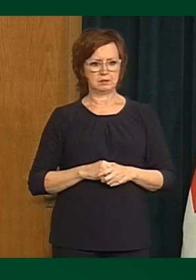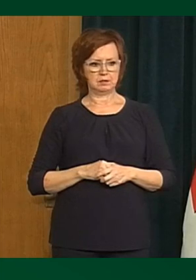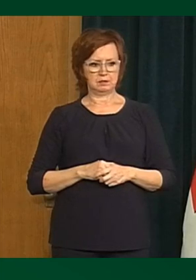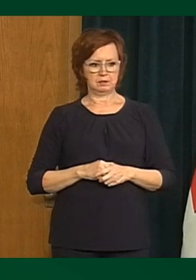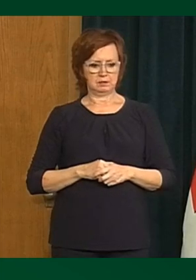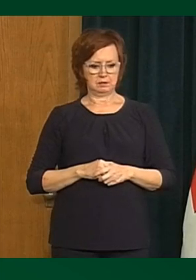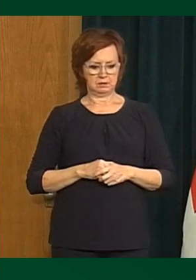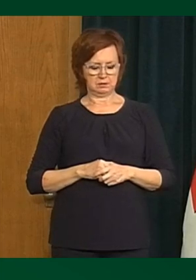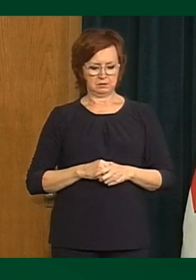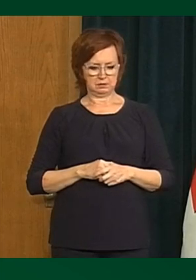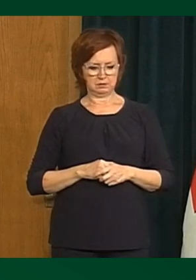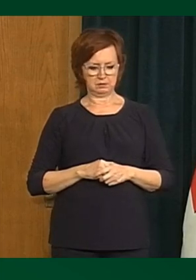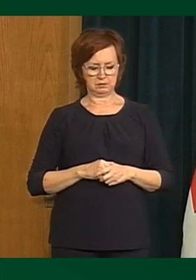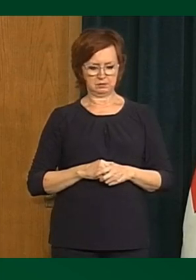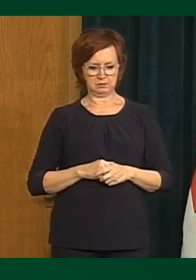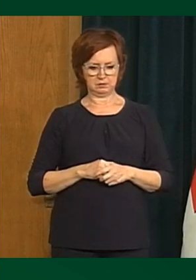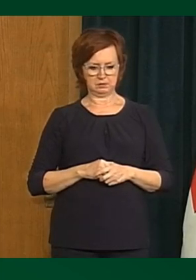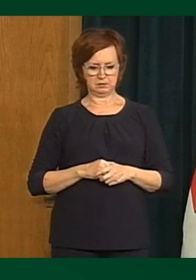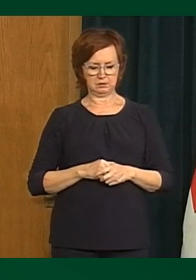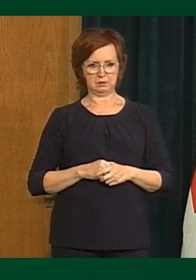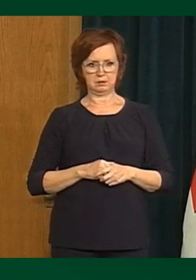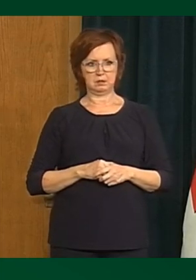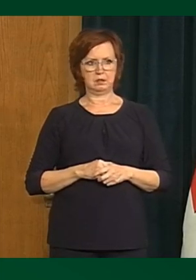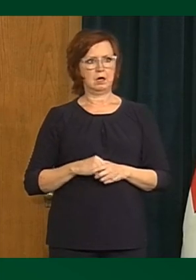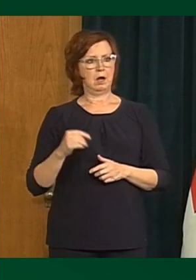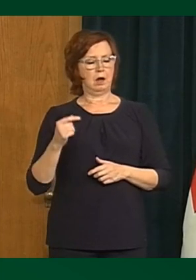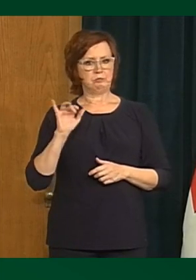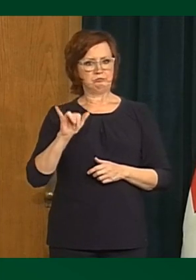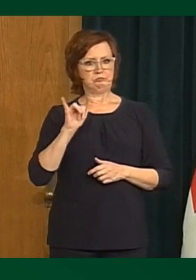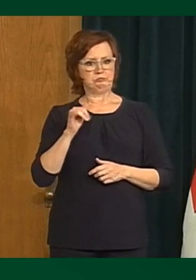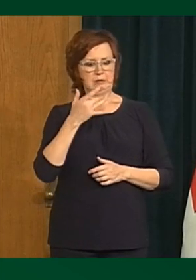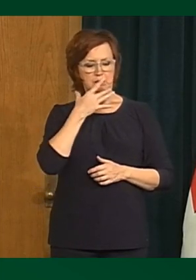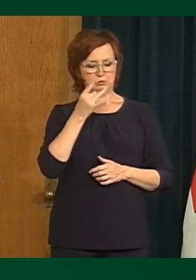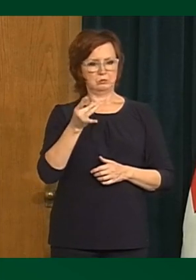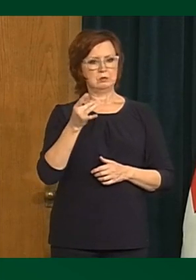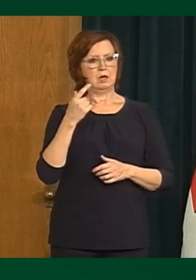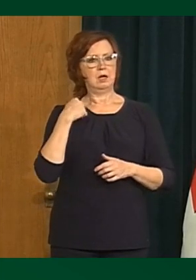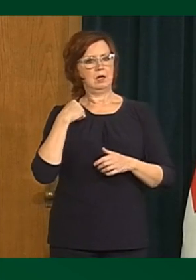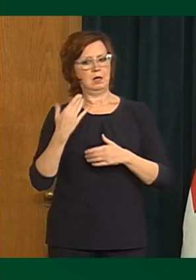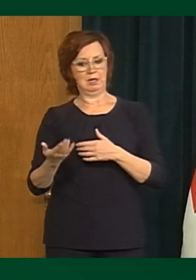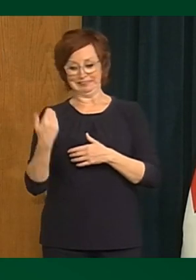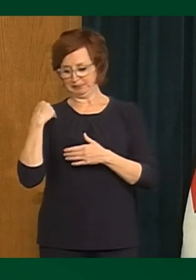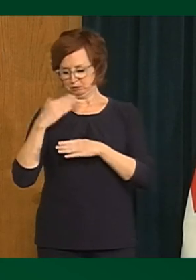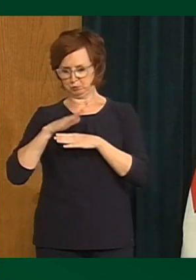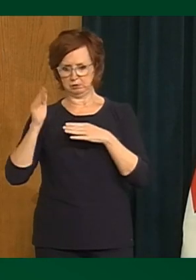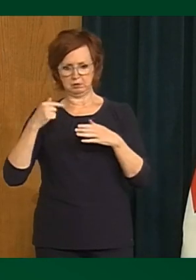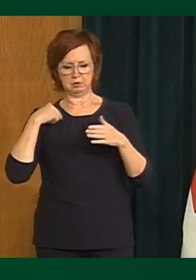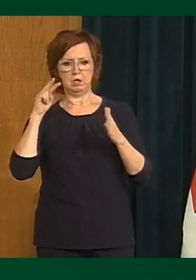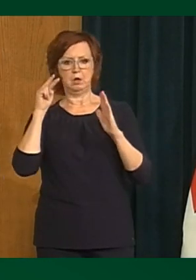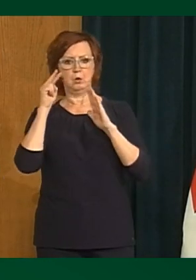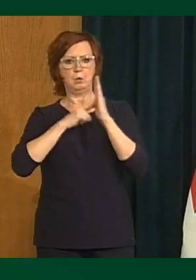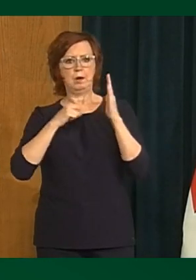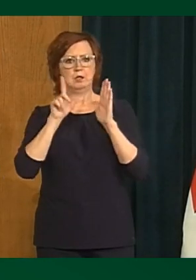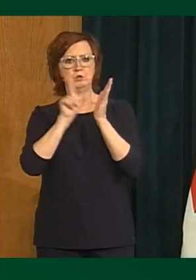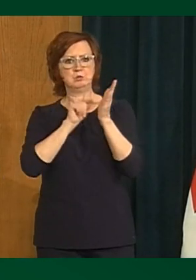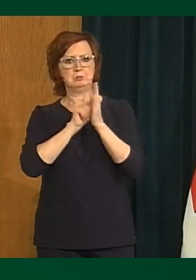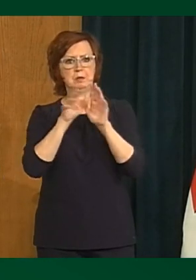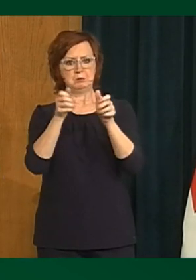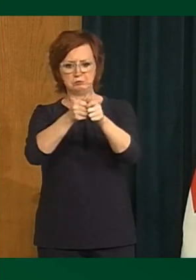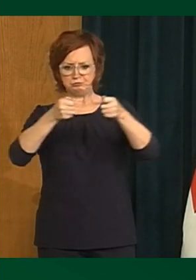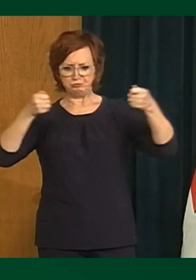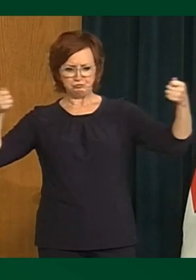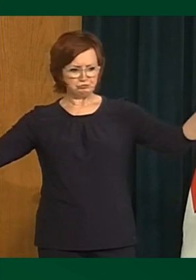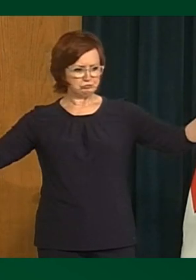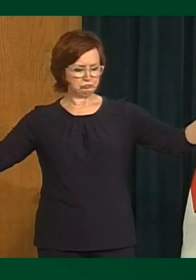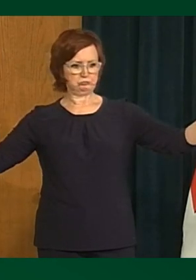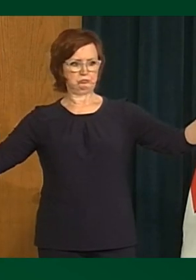so the threat, I learned of that when I read it in the newspaper this weekend as well. Since then, I've been